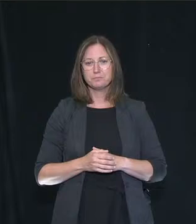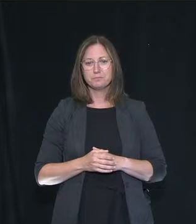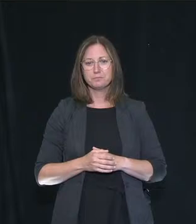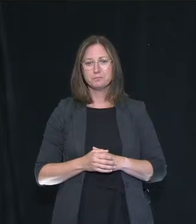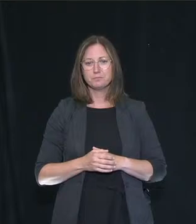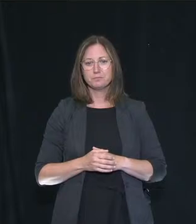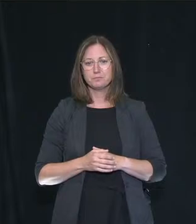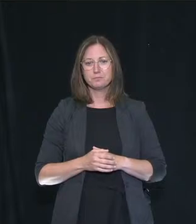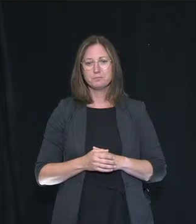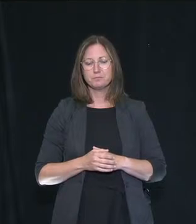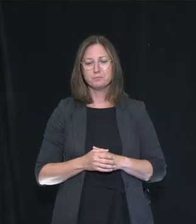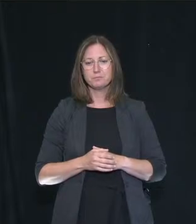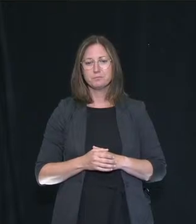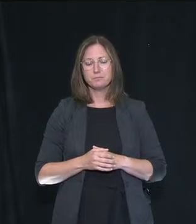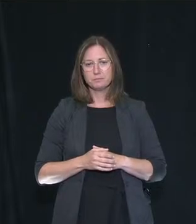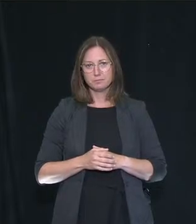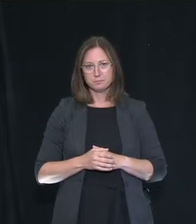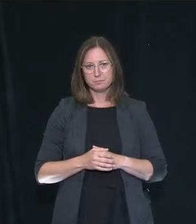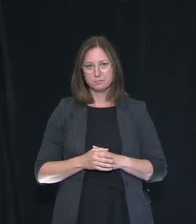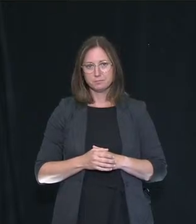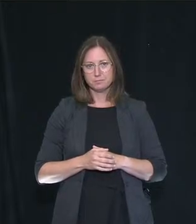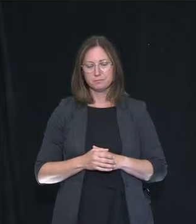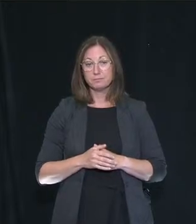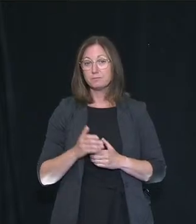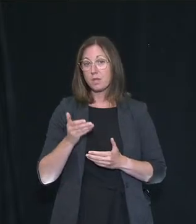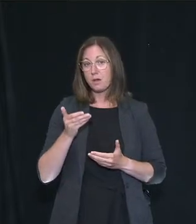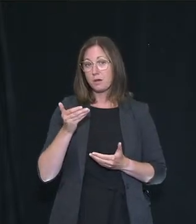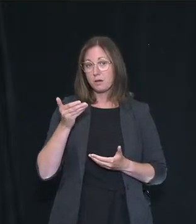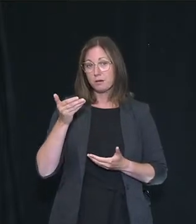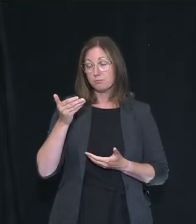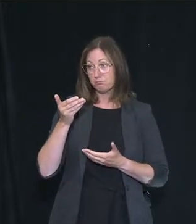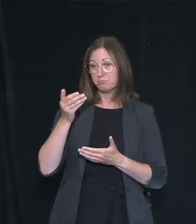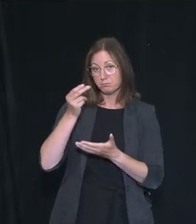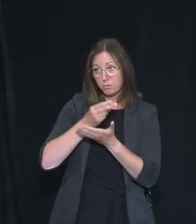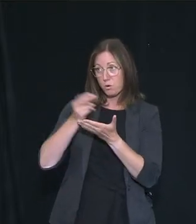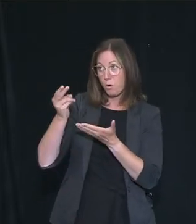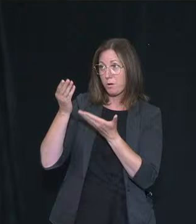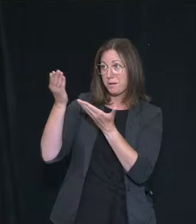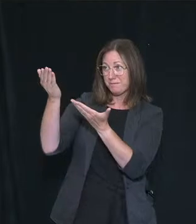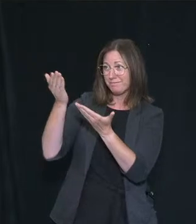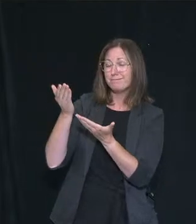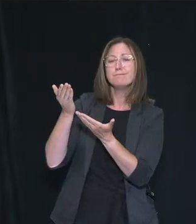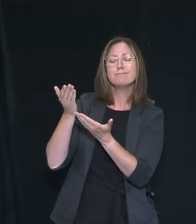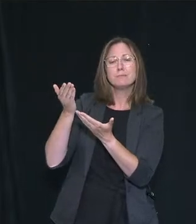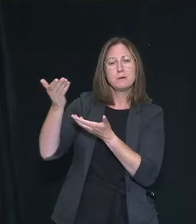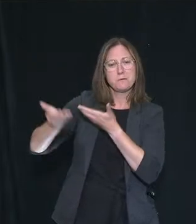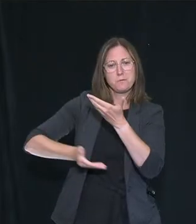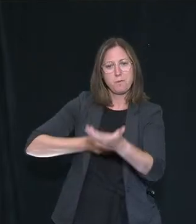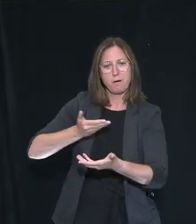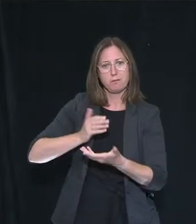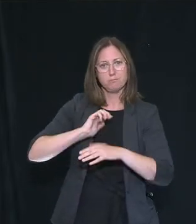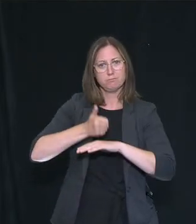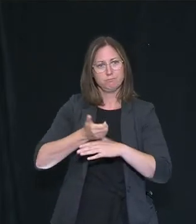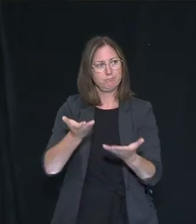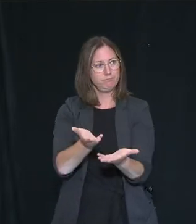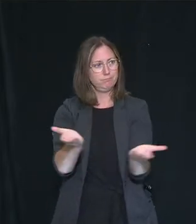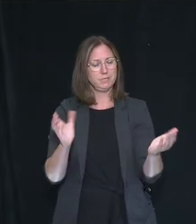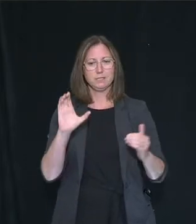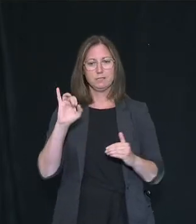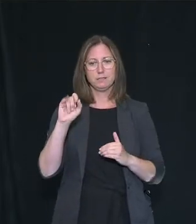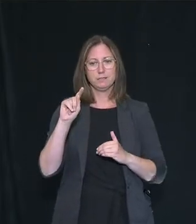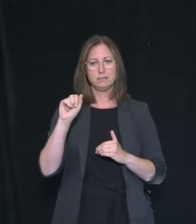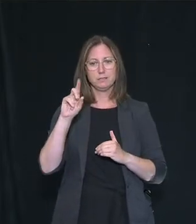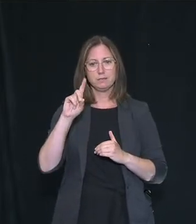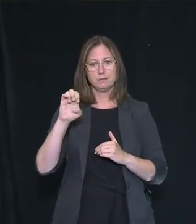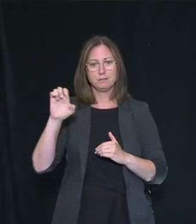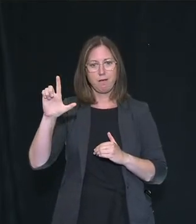Votre Sainteté. Welcome, Your Holiness, to the Citadelle. Welcome,